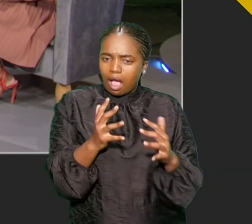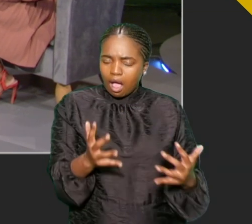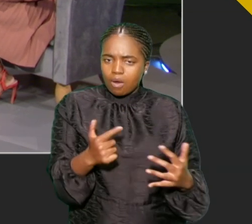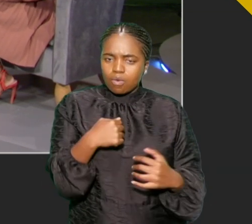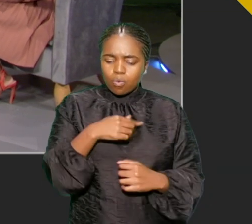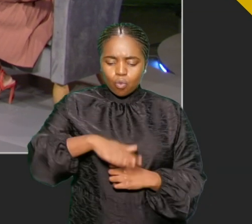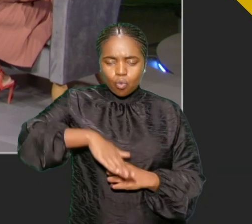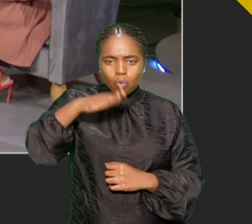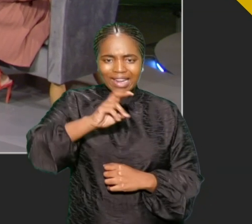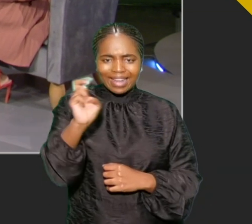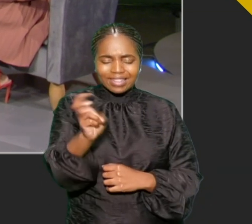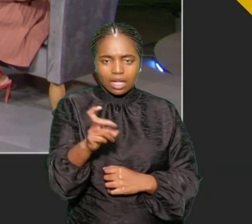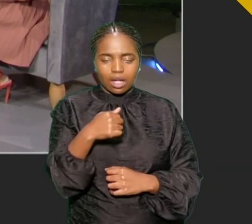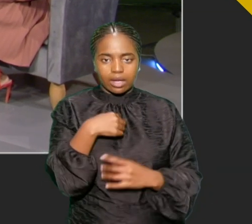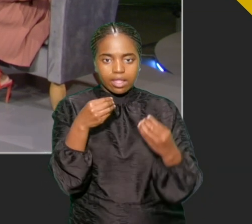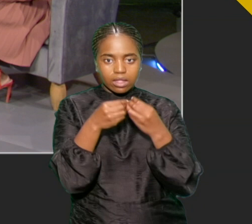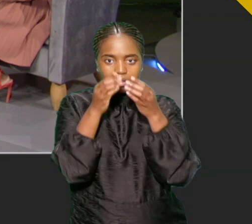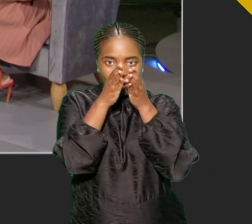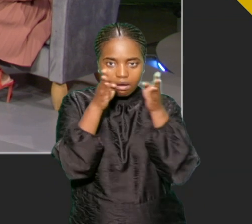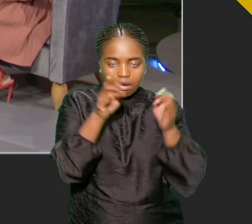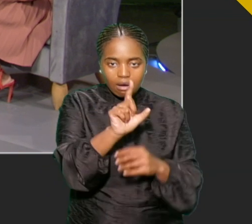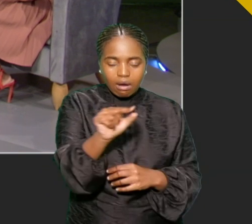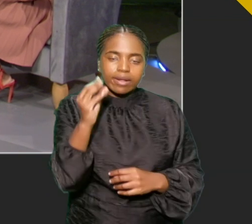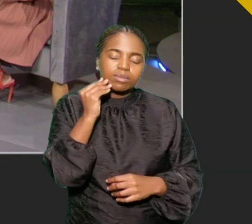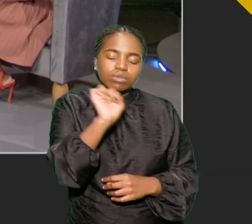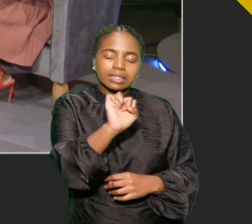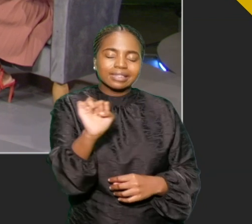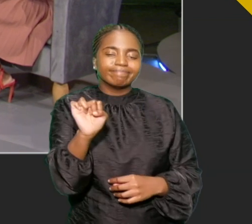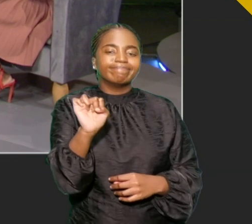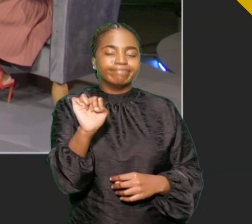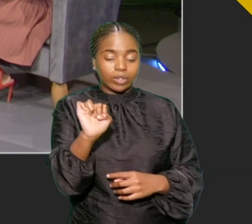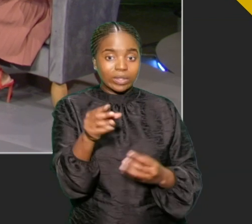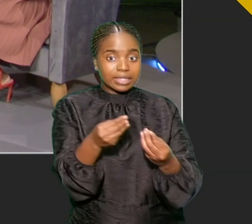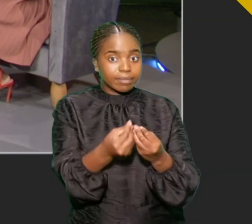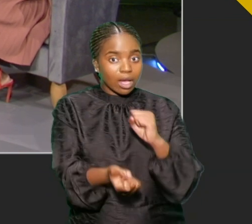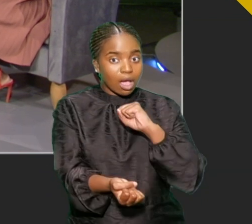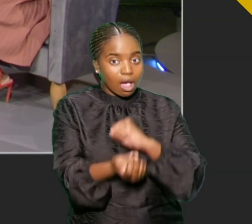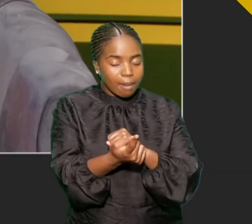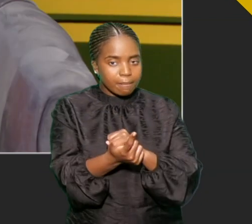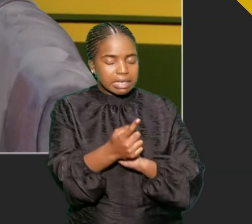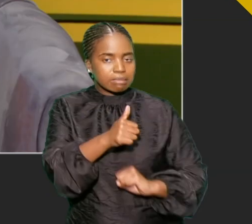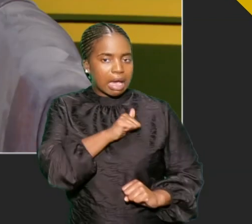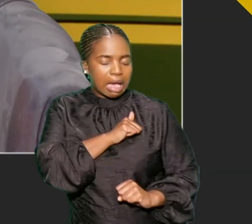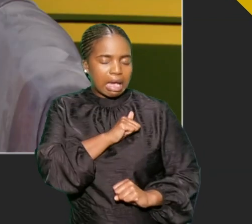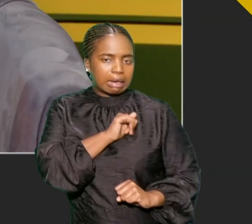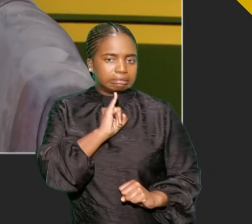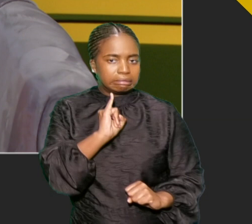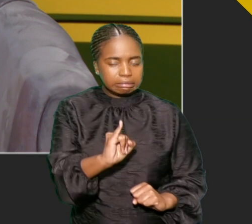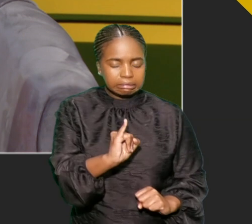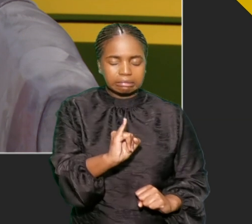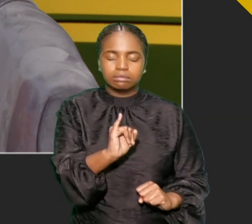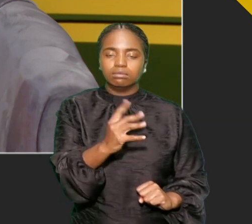thing, your experiences, your exposure, sometimes does speak to how you deal with certain situations. Sure. But listening and